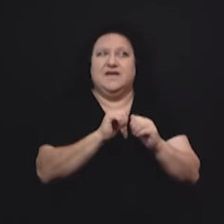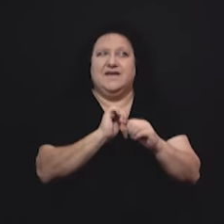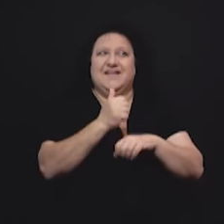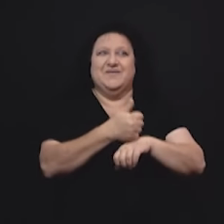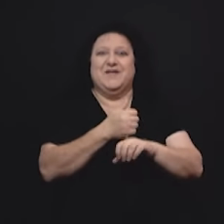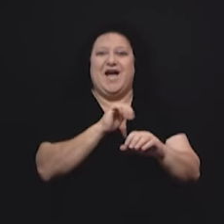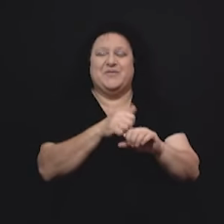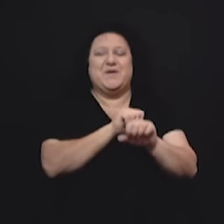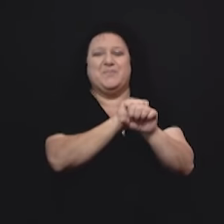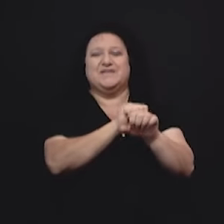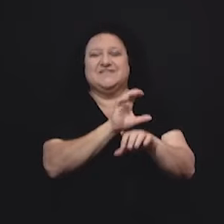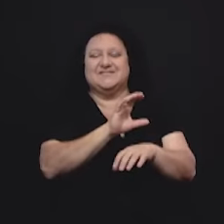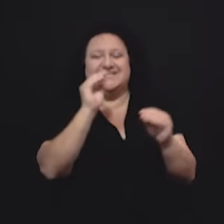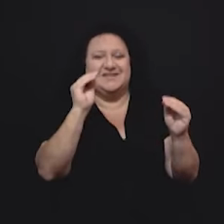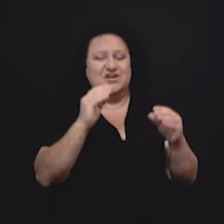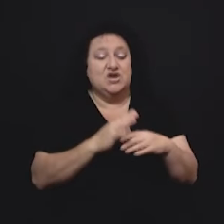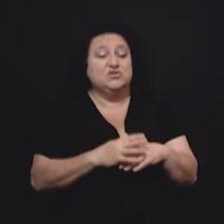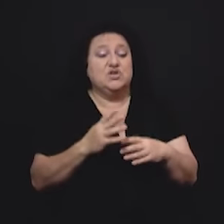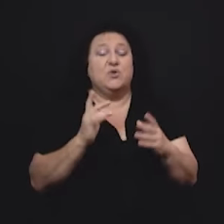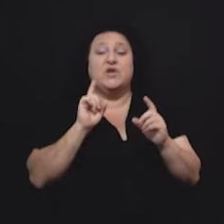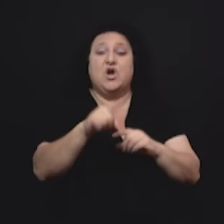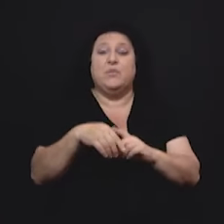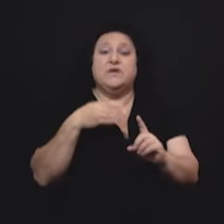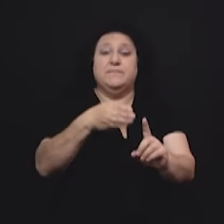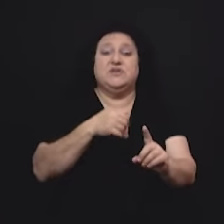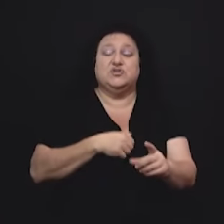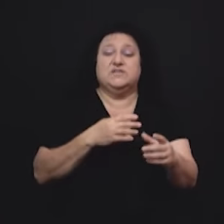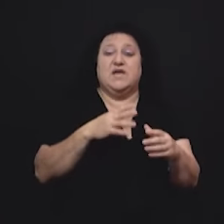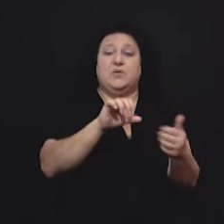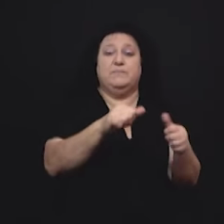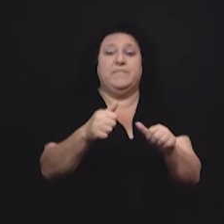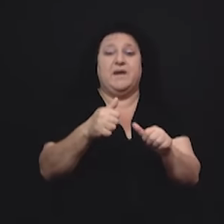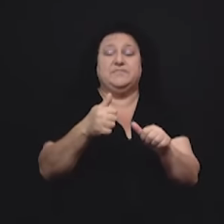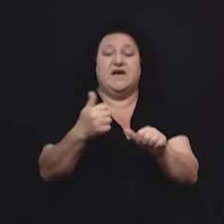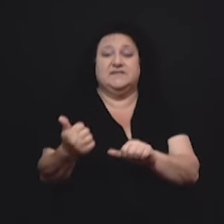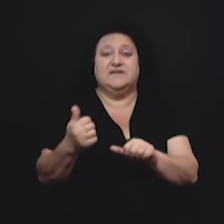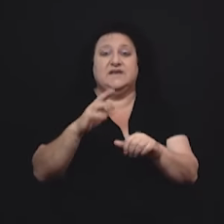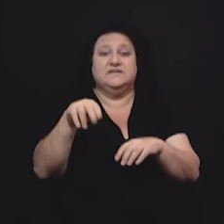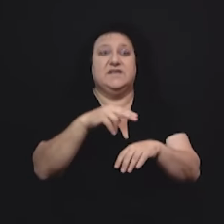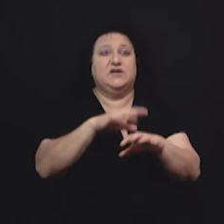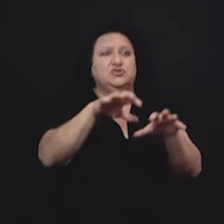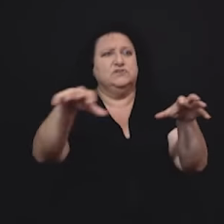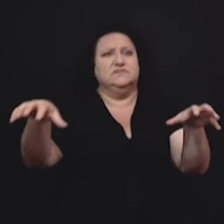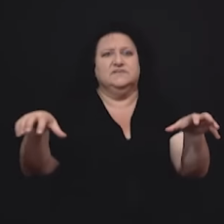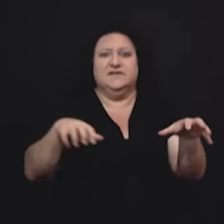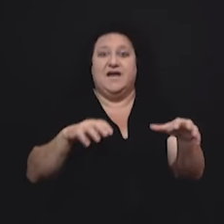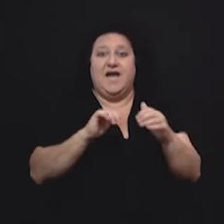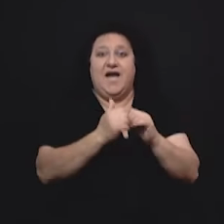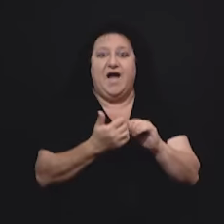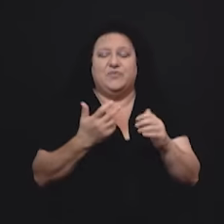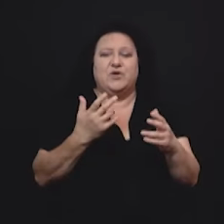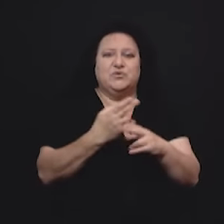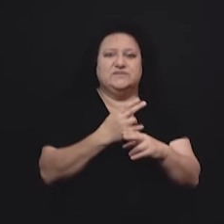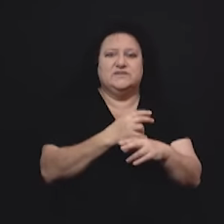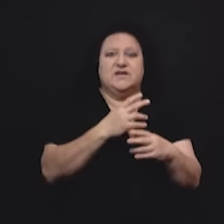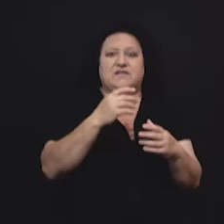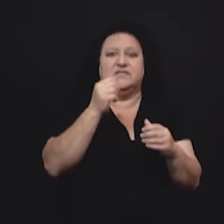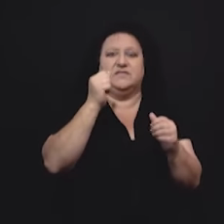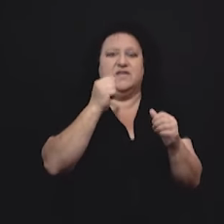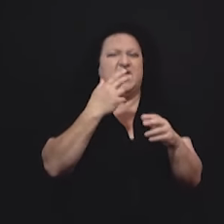therefore, baptizing all nations in the name of the Father, the Son, and the Holy Ghost, and teaching everything that God had commanded. And while they did this,